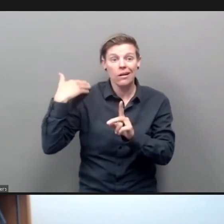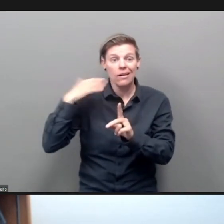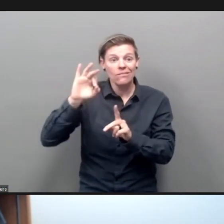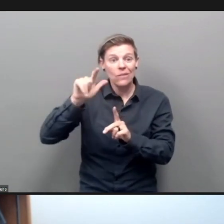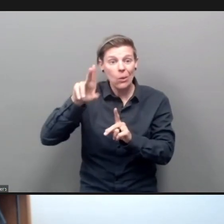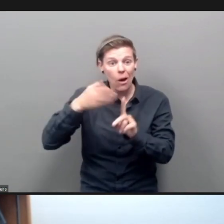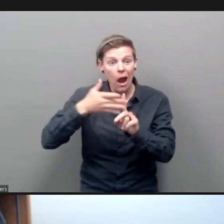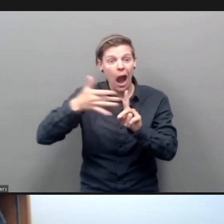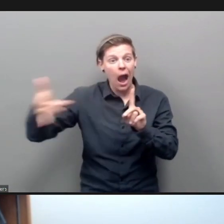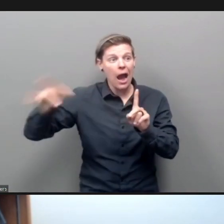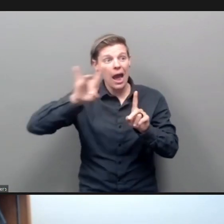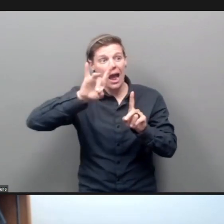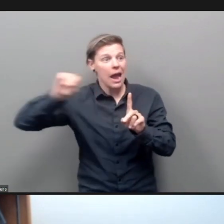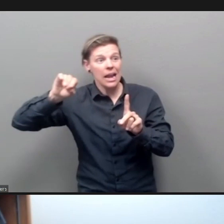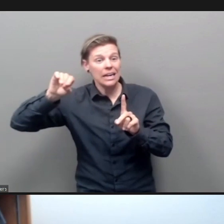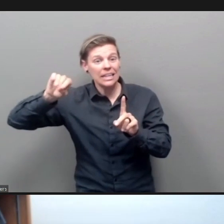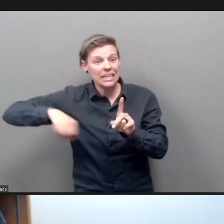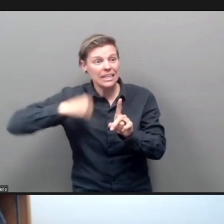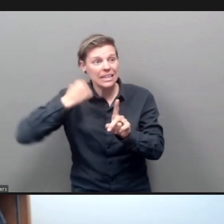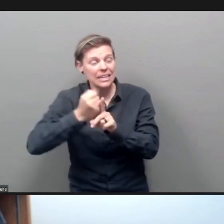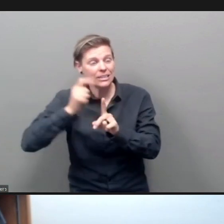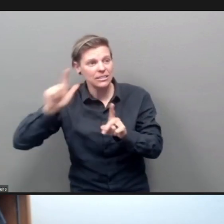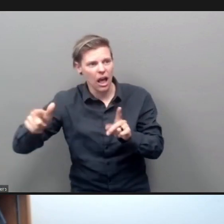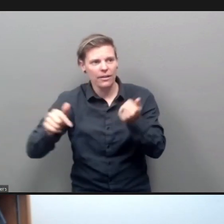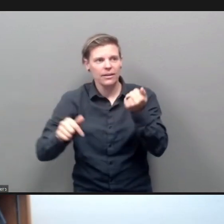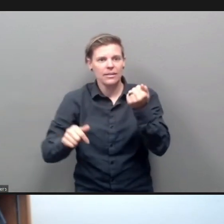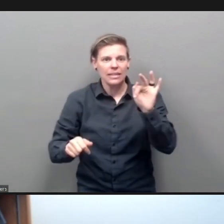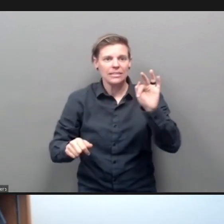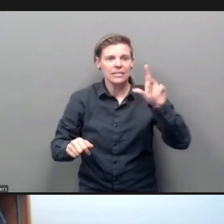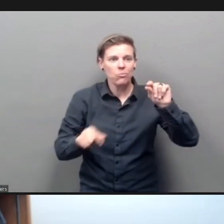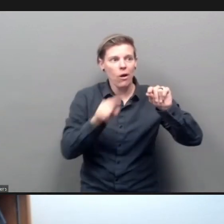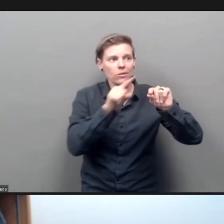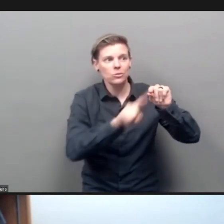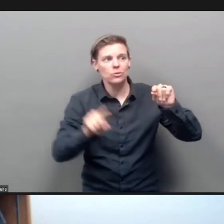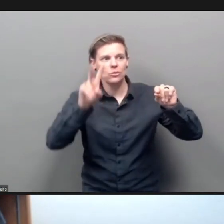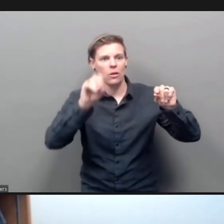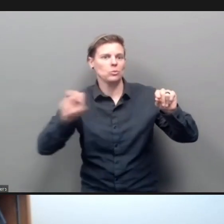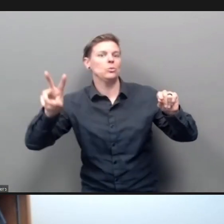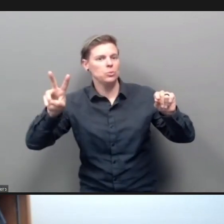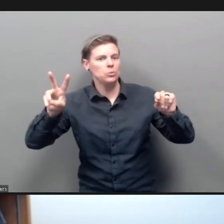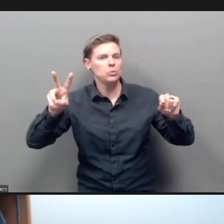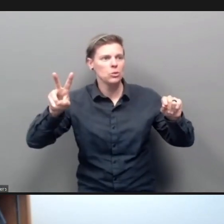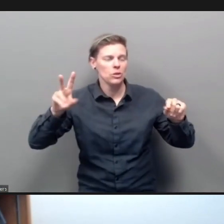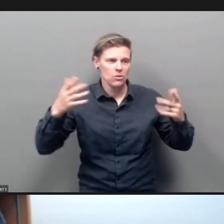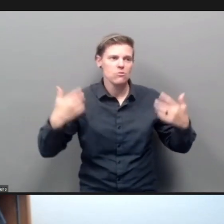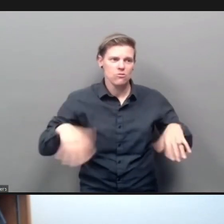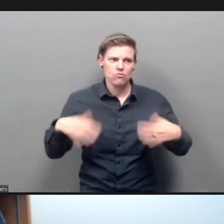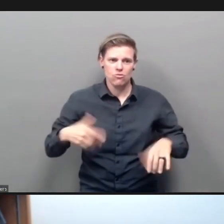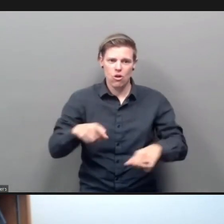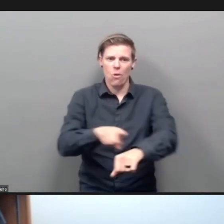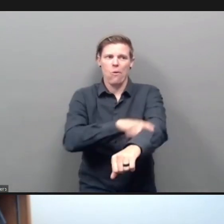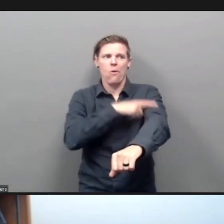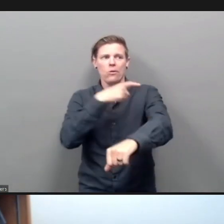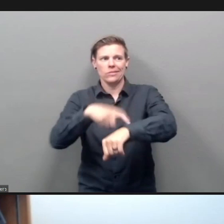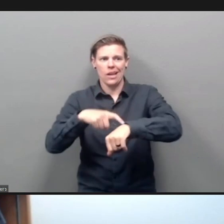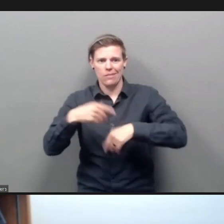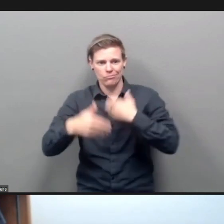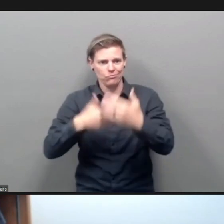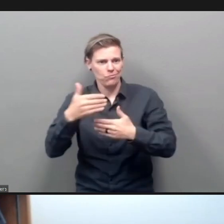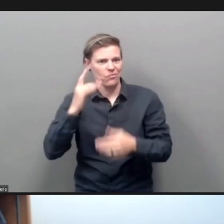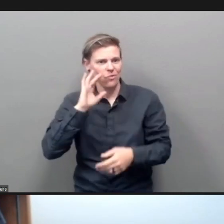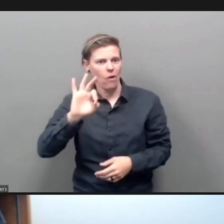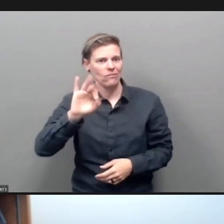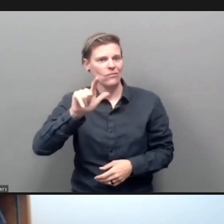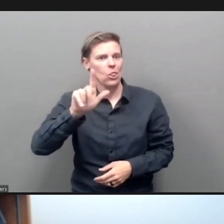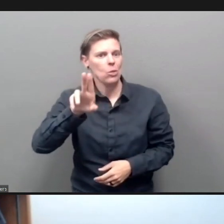1920, I think it was 2002, when influenza vaccine first became a required immunization